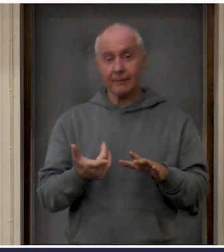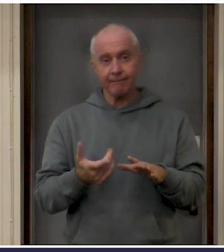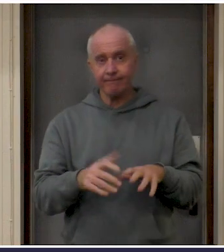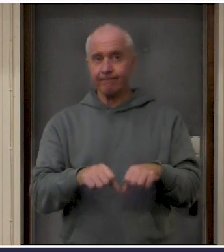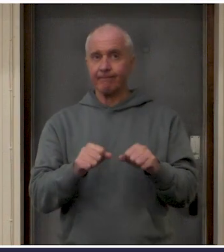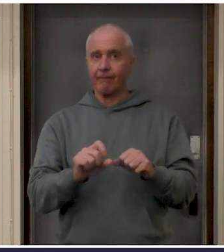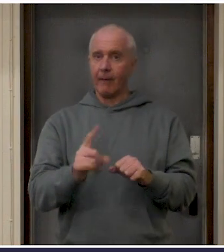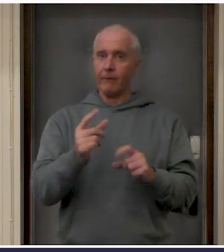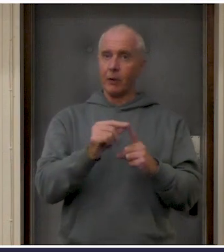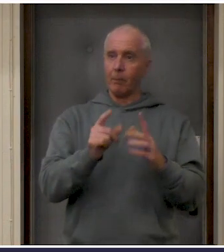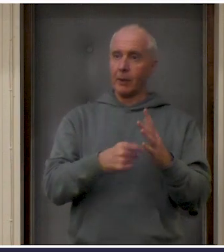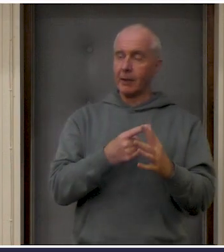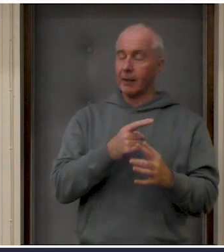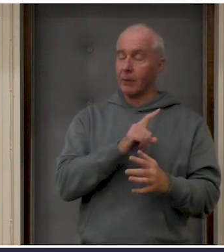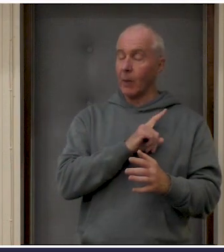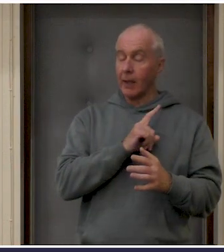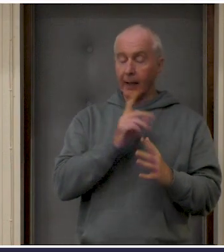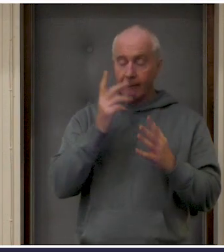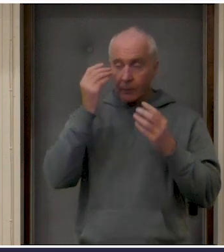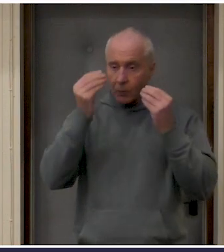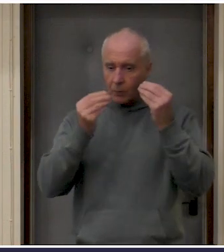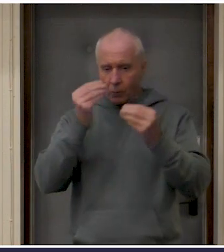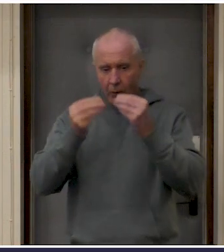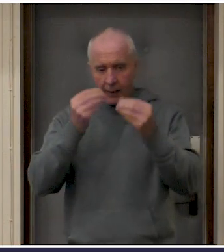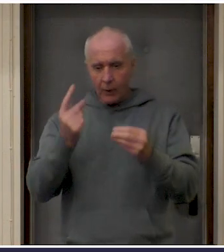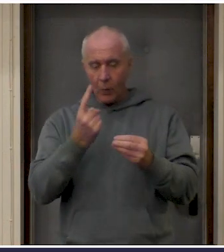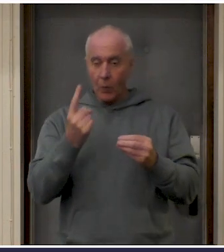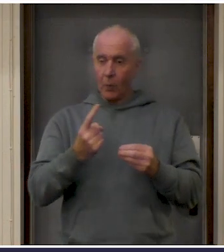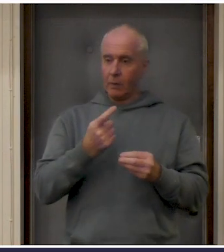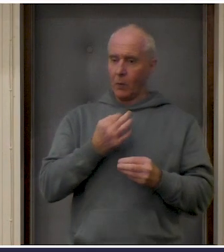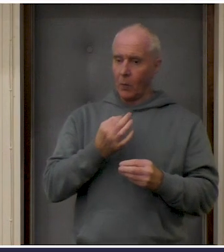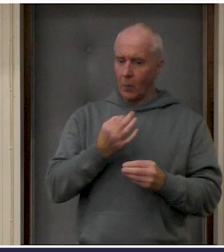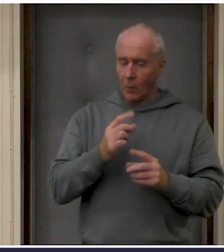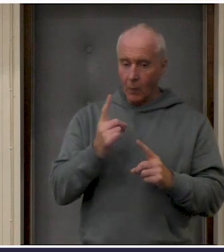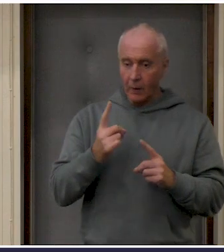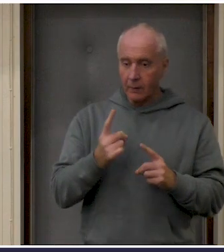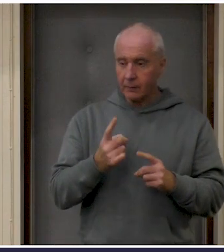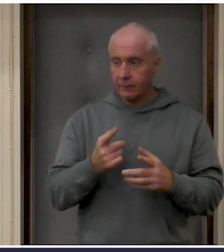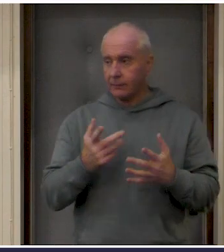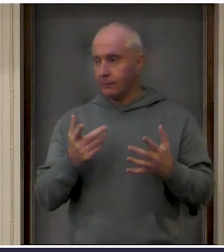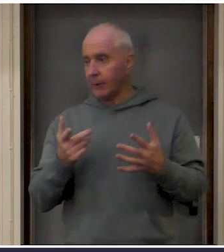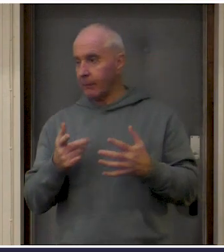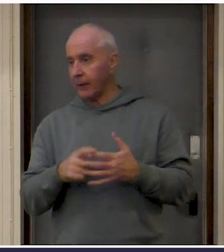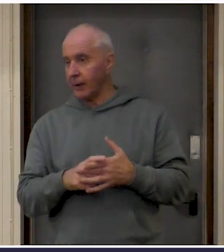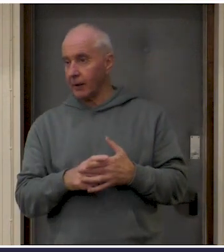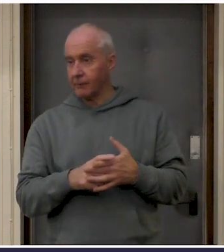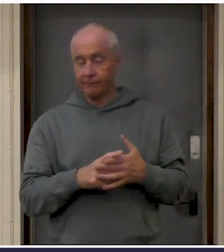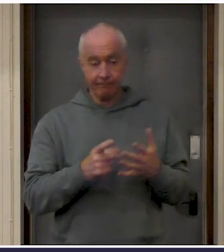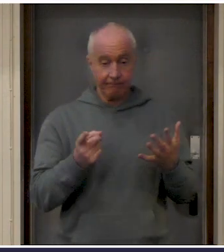it's because you've got to solve that. You've got to figure out who's taking the risk, which might be every single one of you in